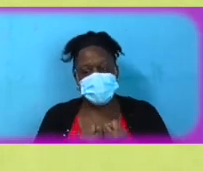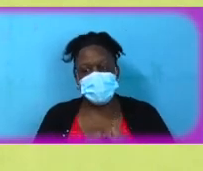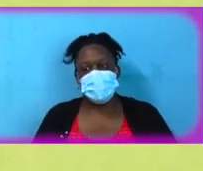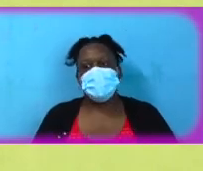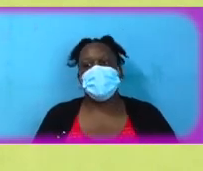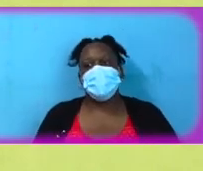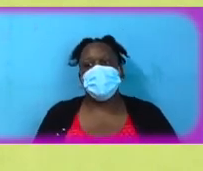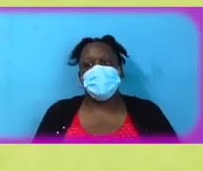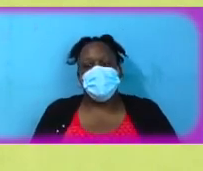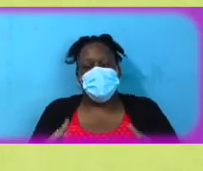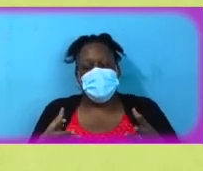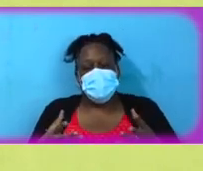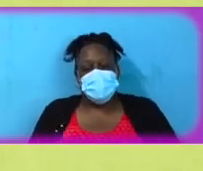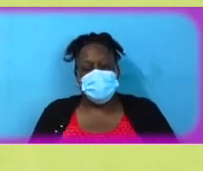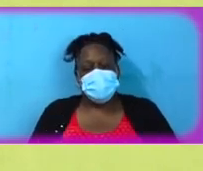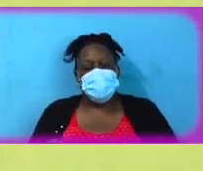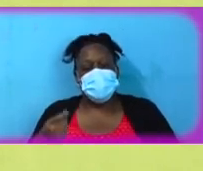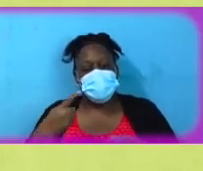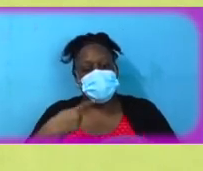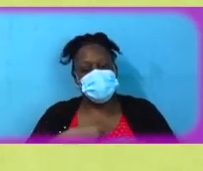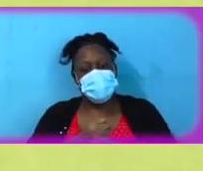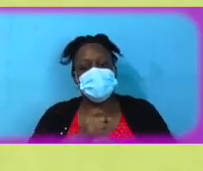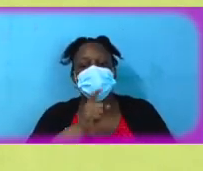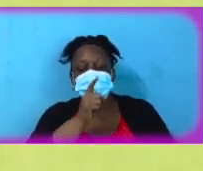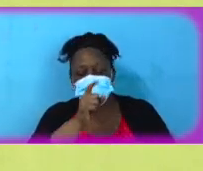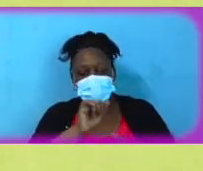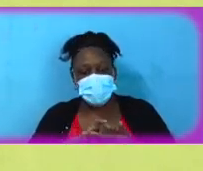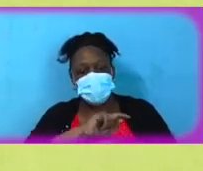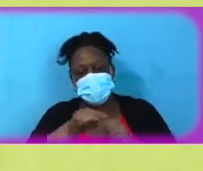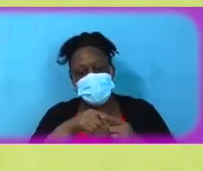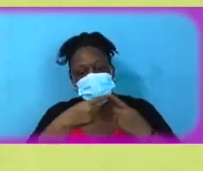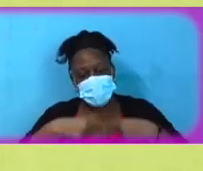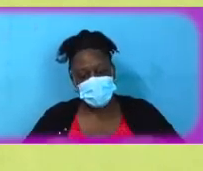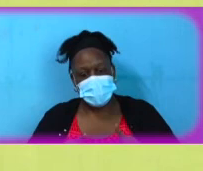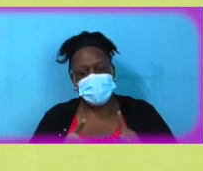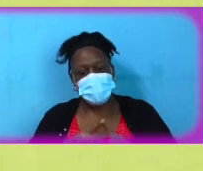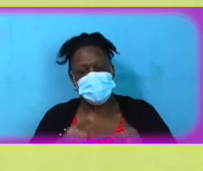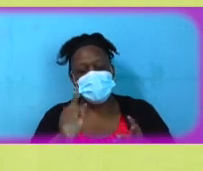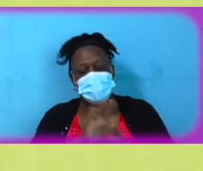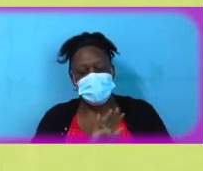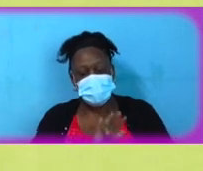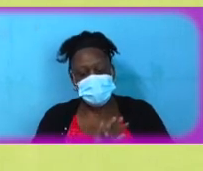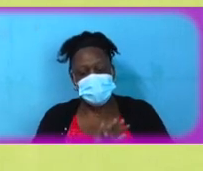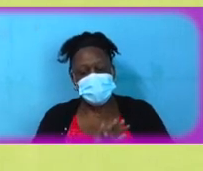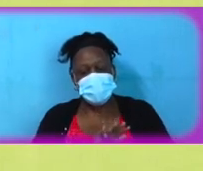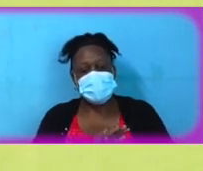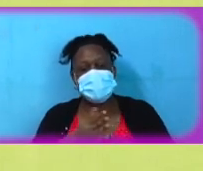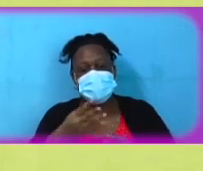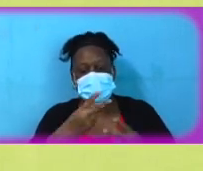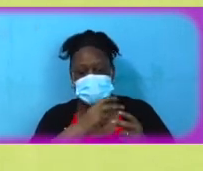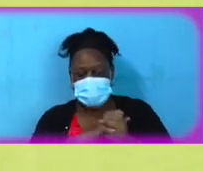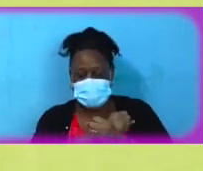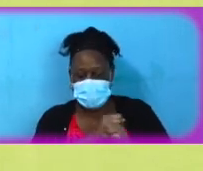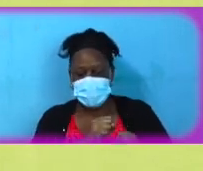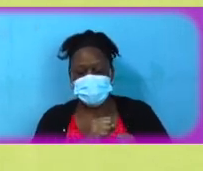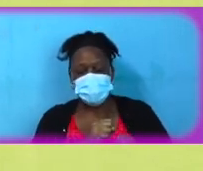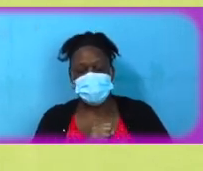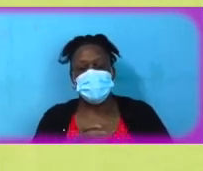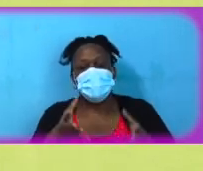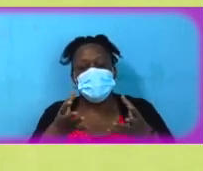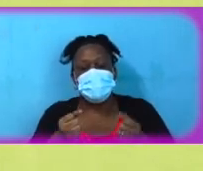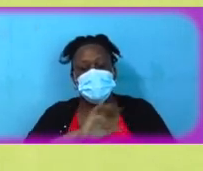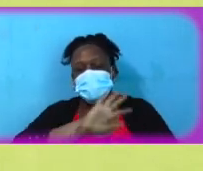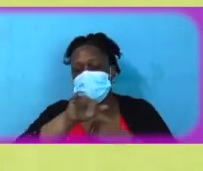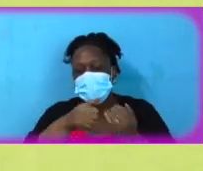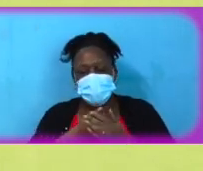on COVID-19, and we are avidly working together to ensure schools and classrooms represent the